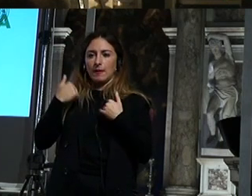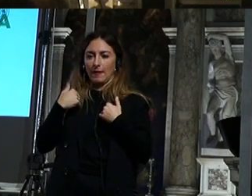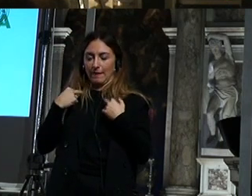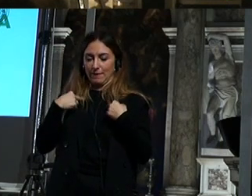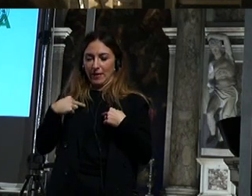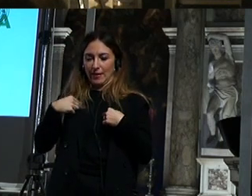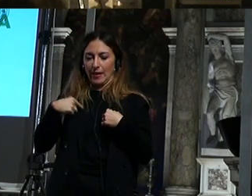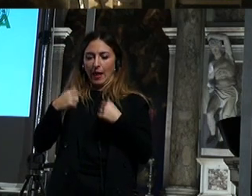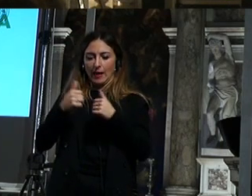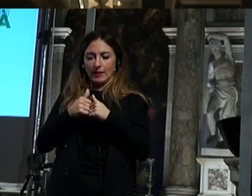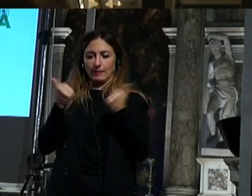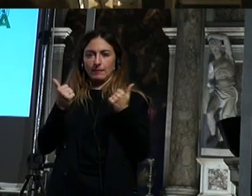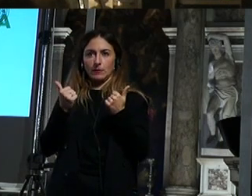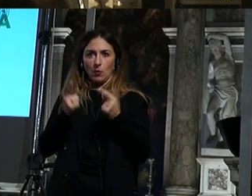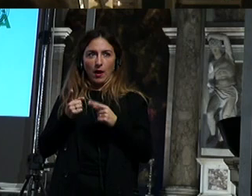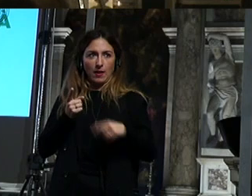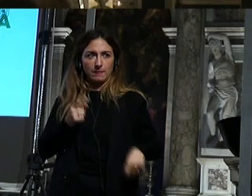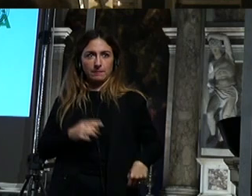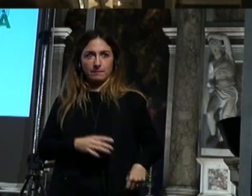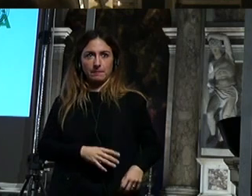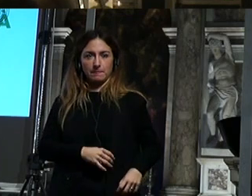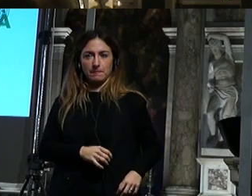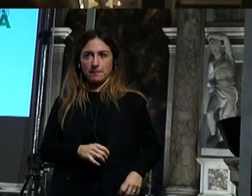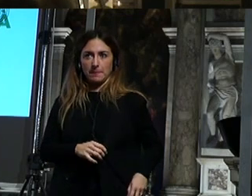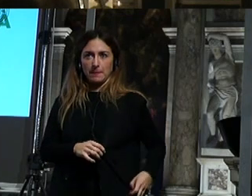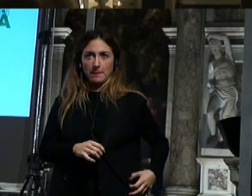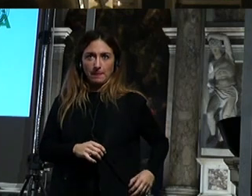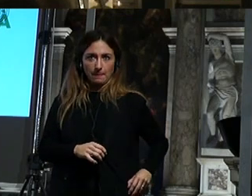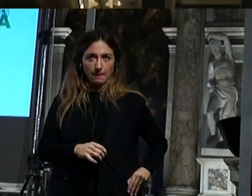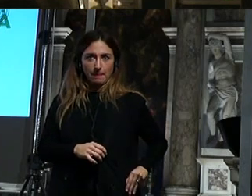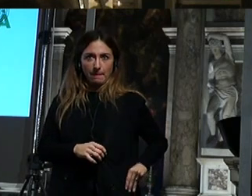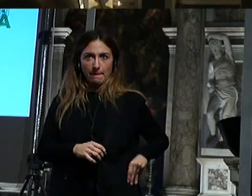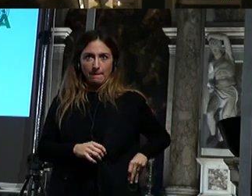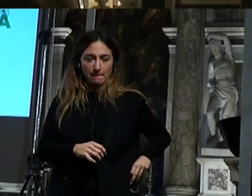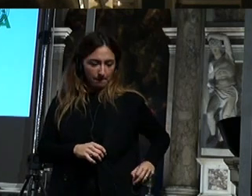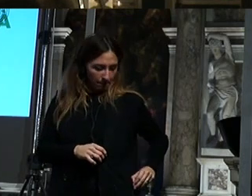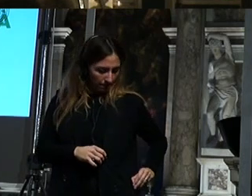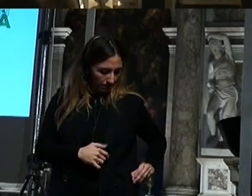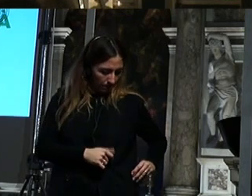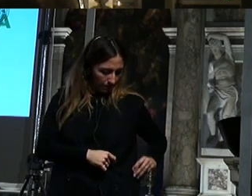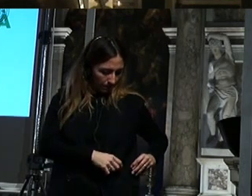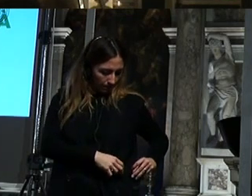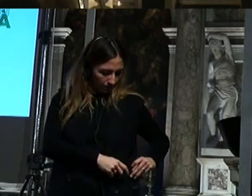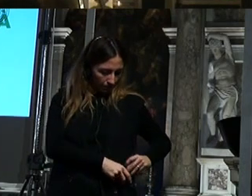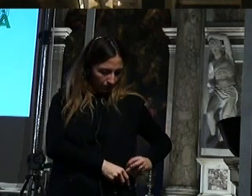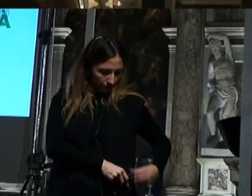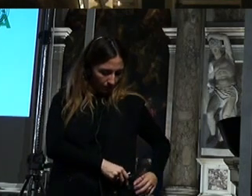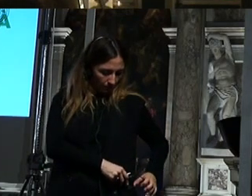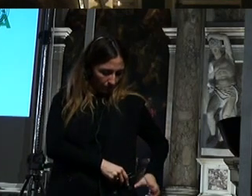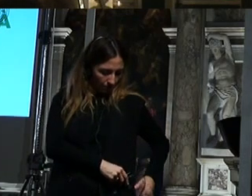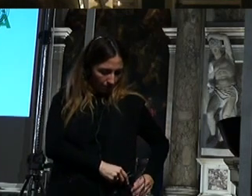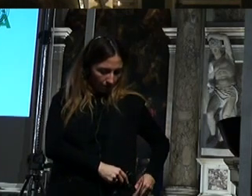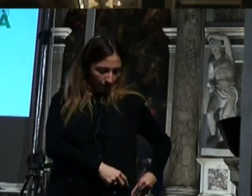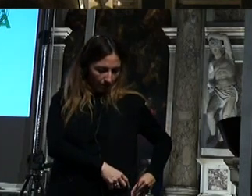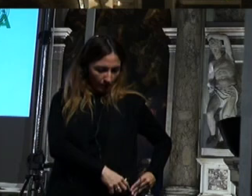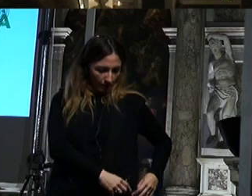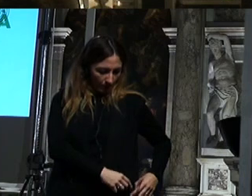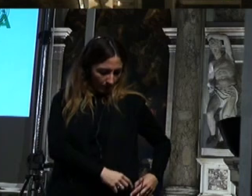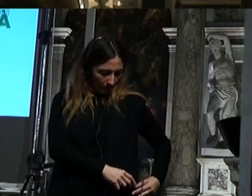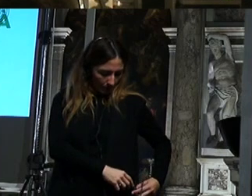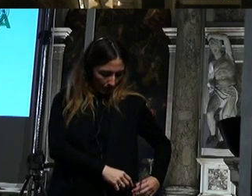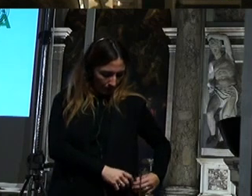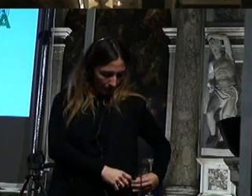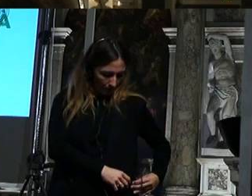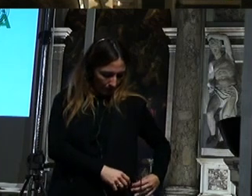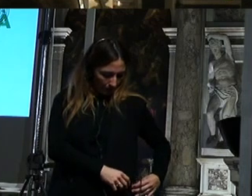As far as the structure of the whole book is concerned, what were your decisions in terms of what